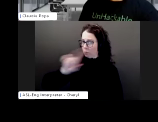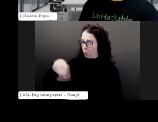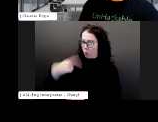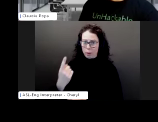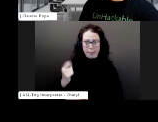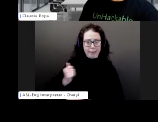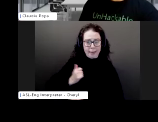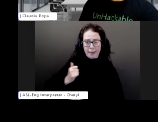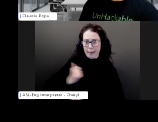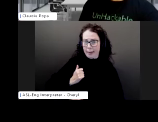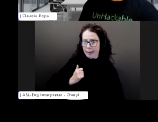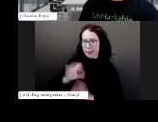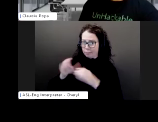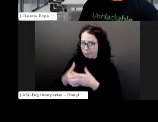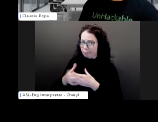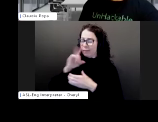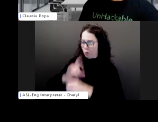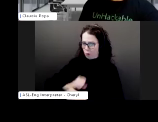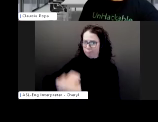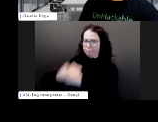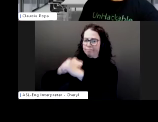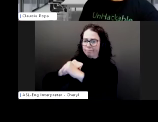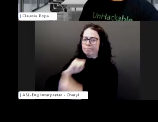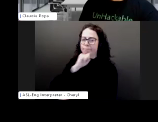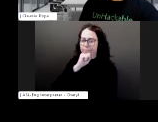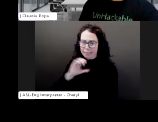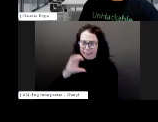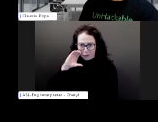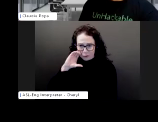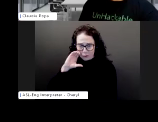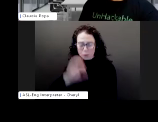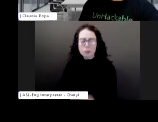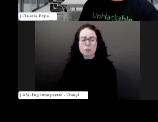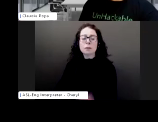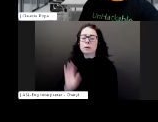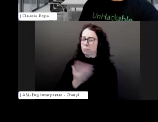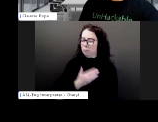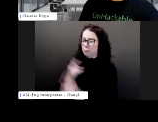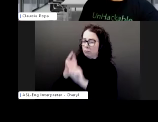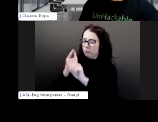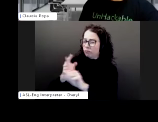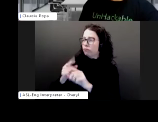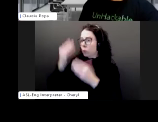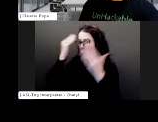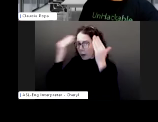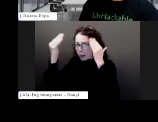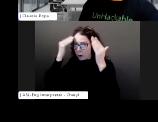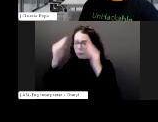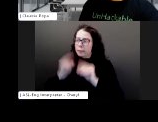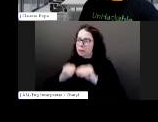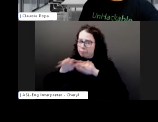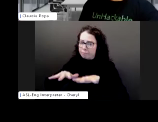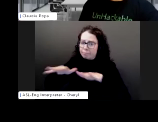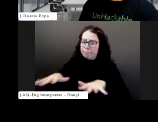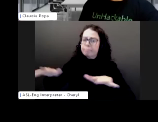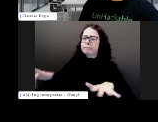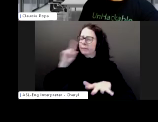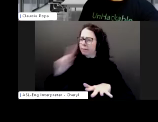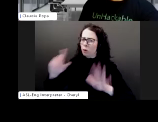that is focused on elder abuse and neglect in Canada. And our work is really to improve awareness, supports, and capacity to have a